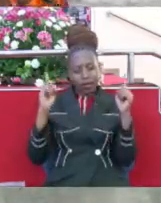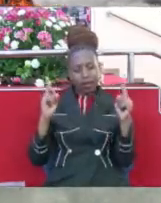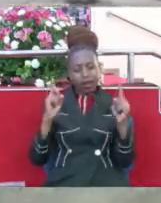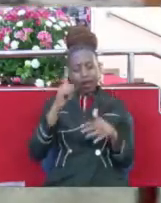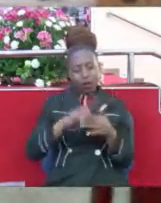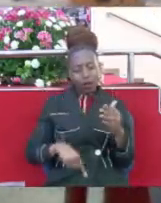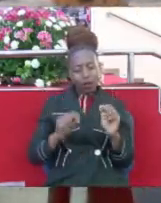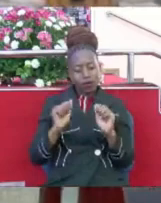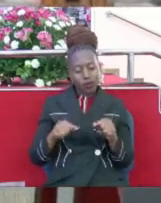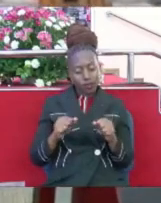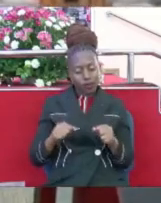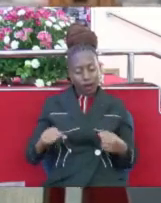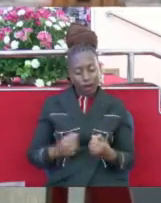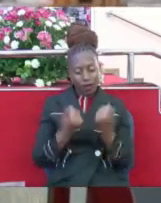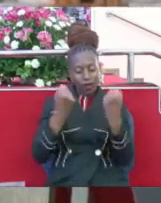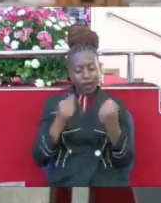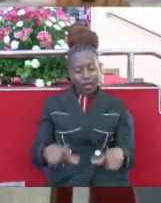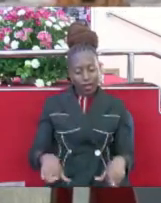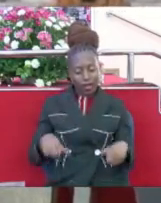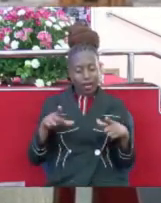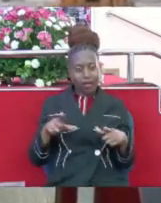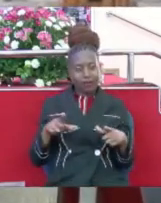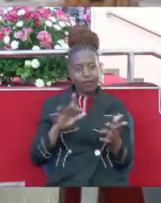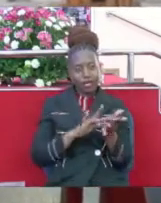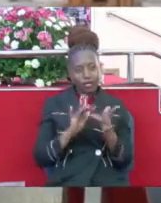their lives, in the name of the Lord.